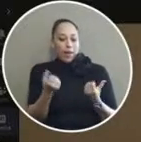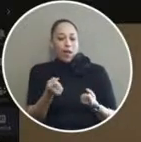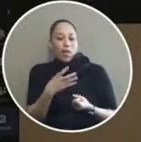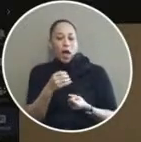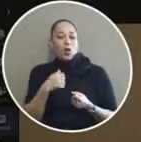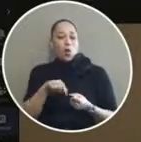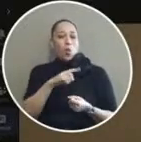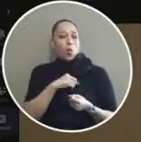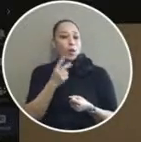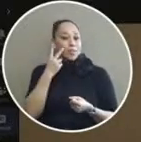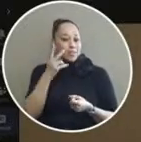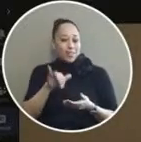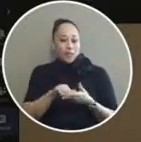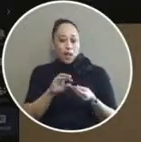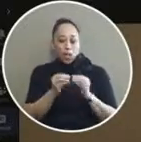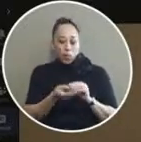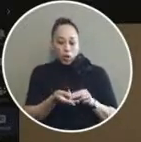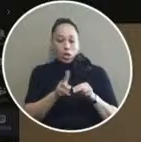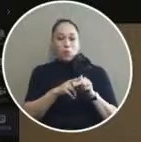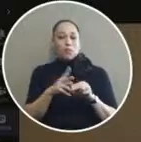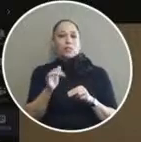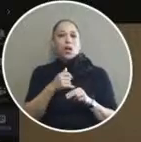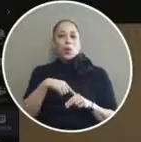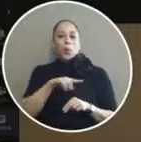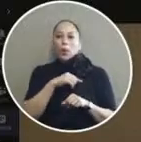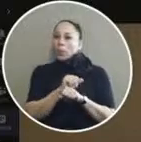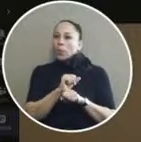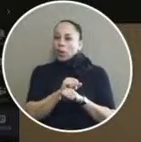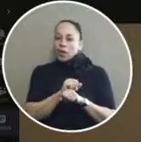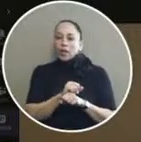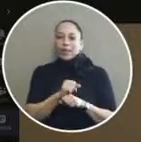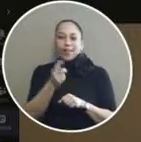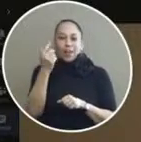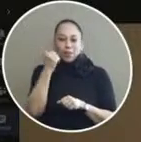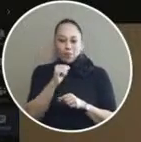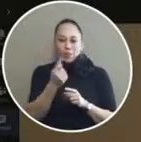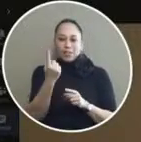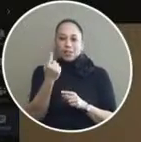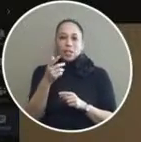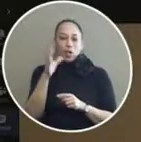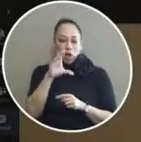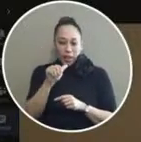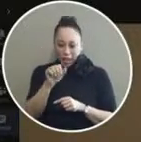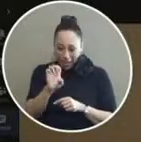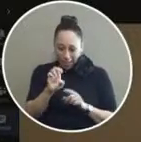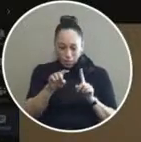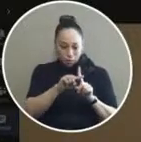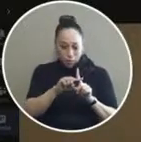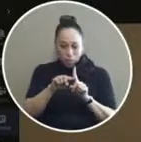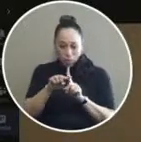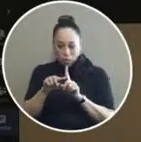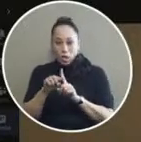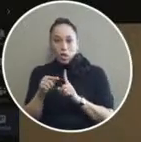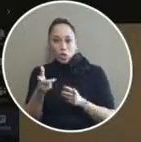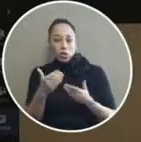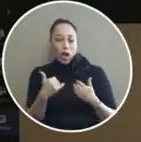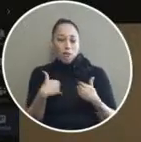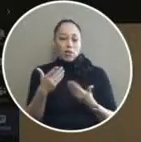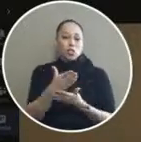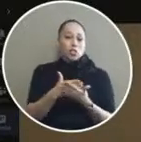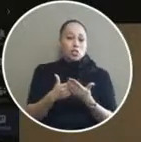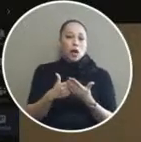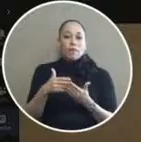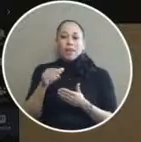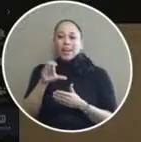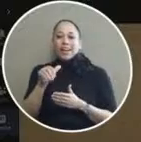we see that they'll increase. As we work with every single case that is positive, it might lag several days